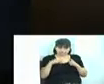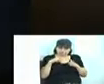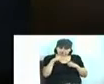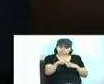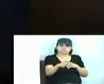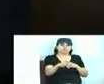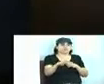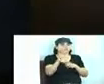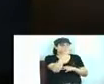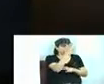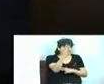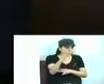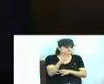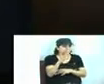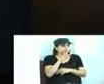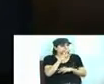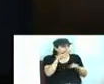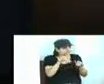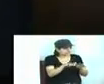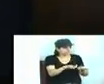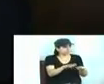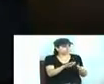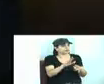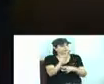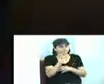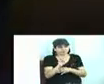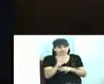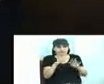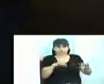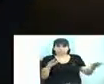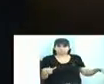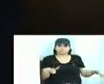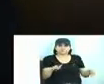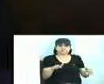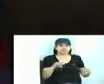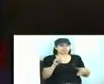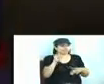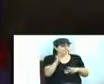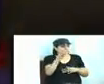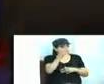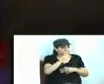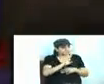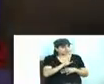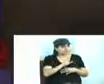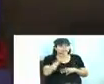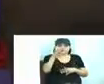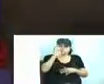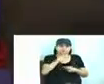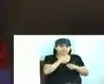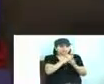embrace our destiny to be the children of God that God created us to be.